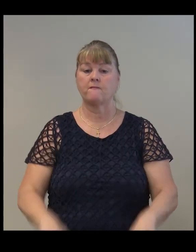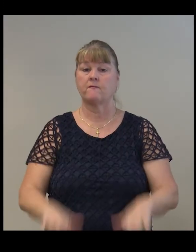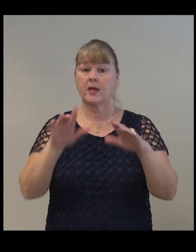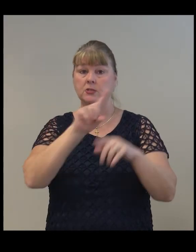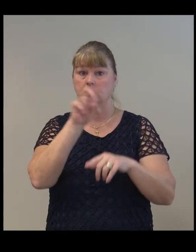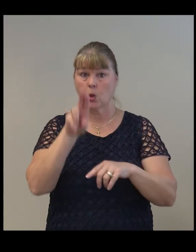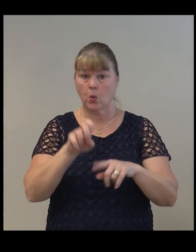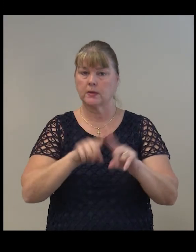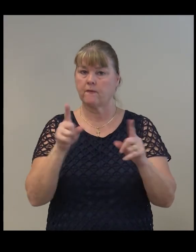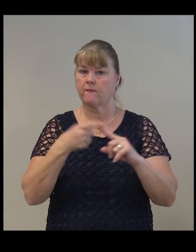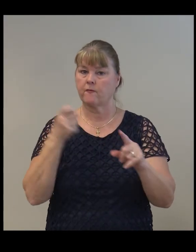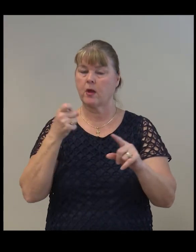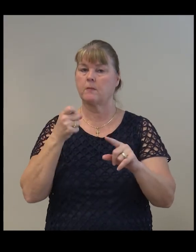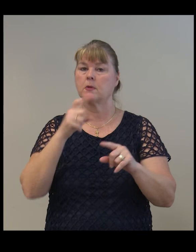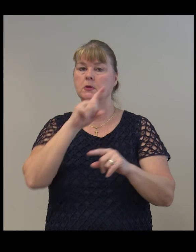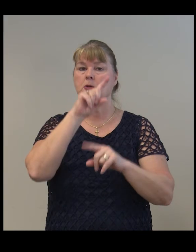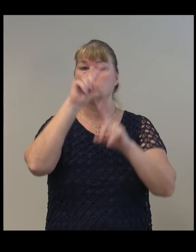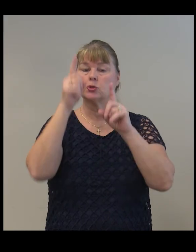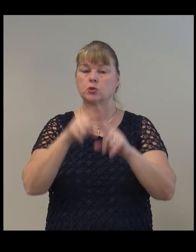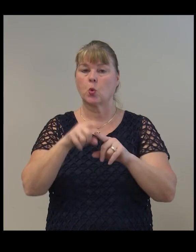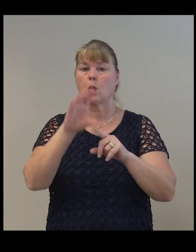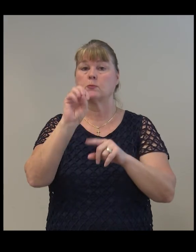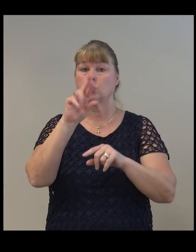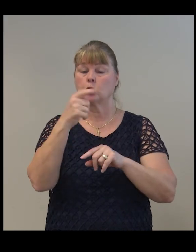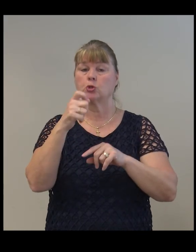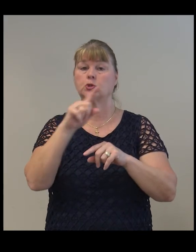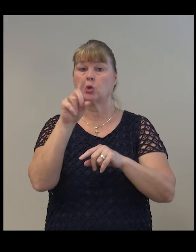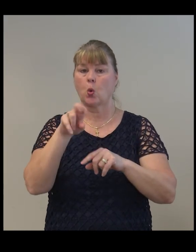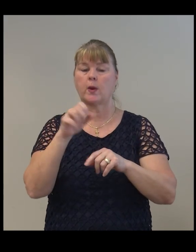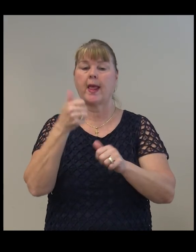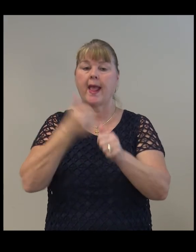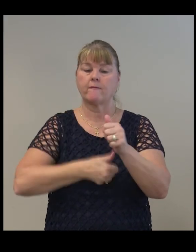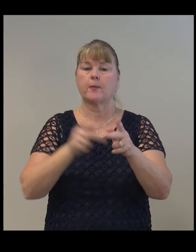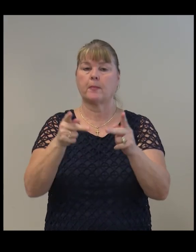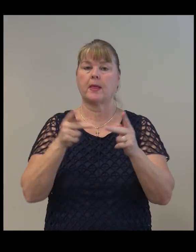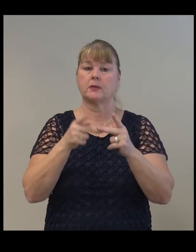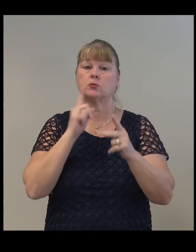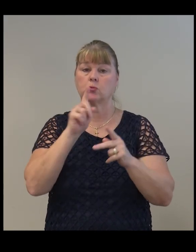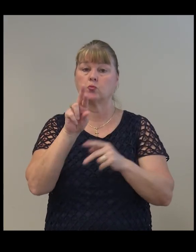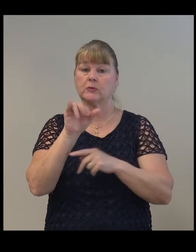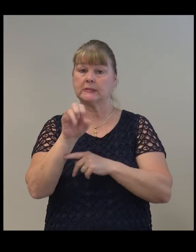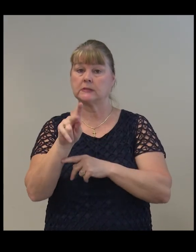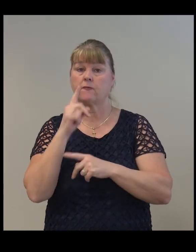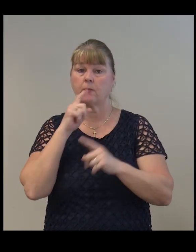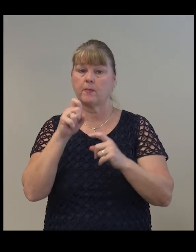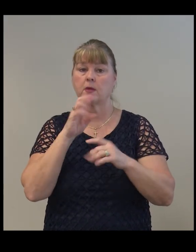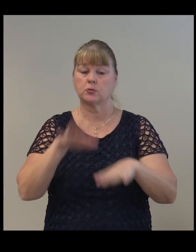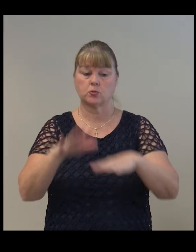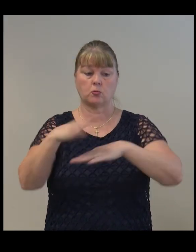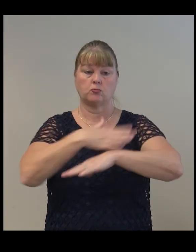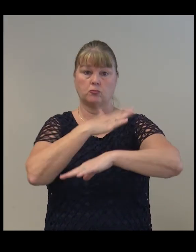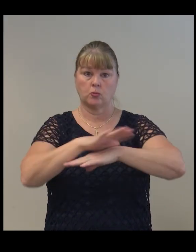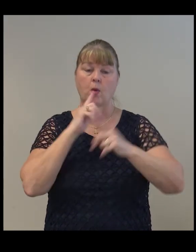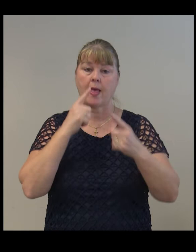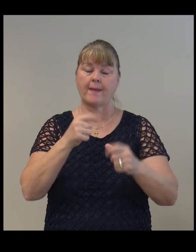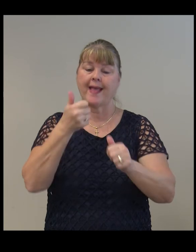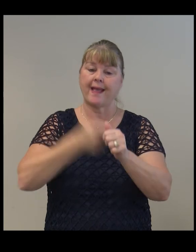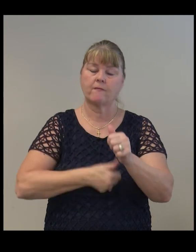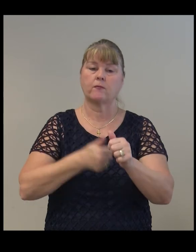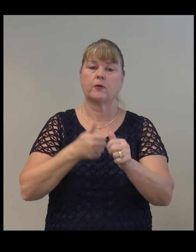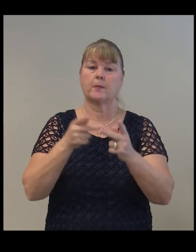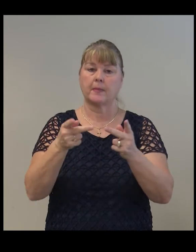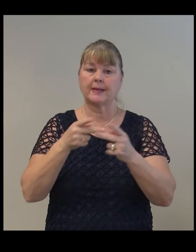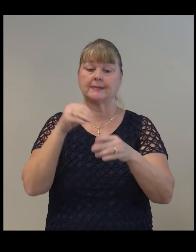that flood zones are different than storm surge zones, and every single place in Chatham County is at risk of storm surge. So that means